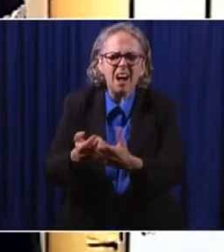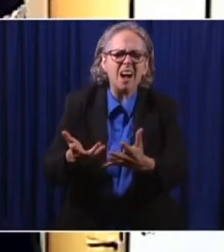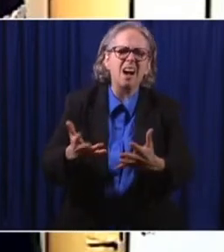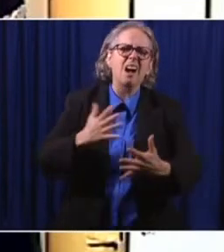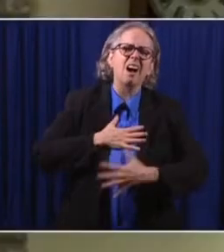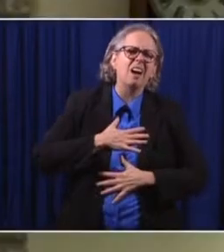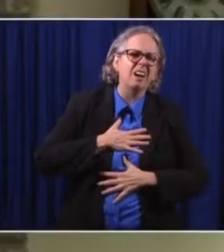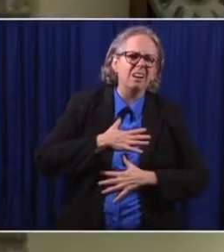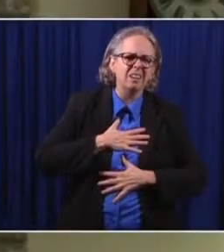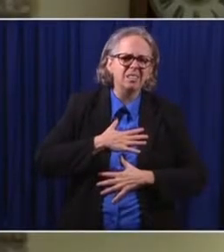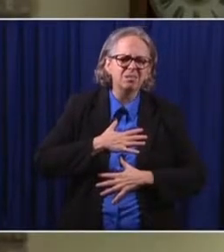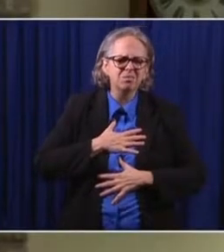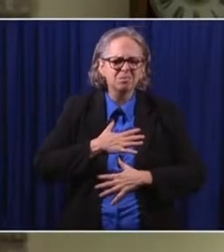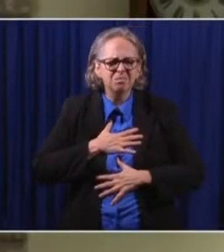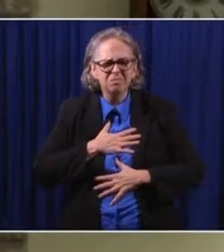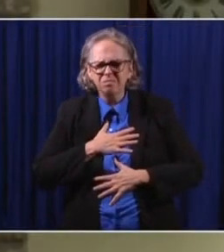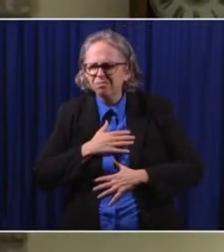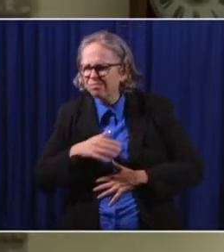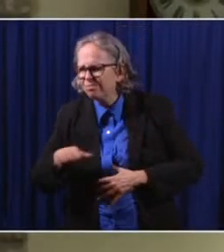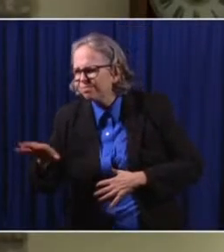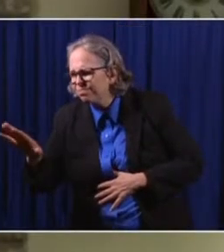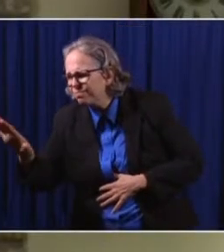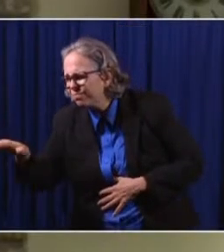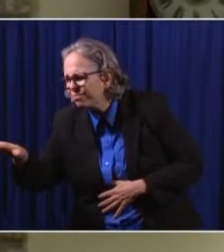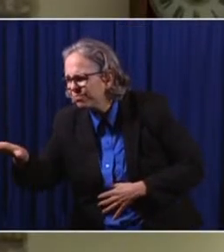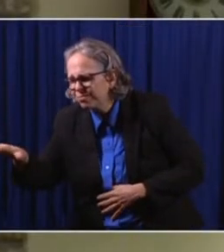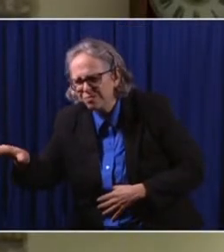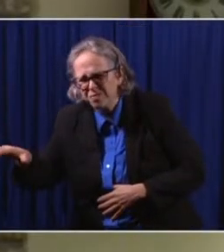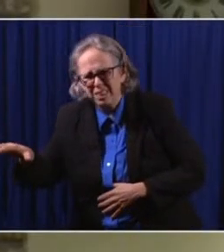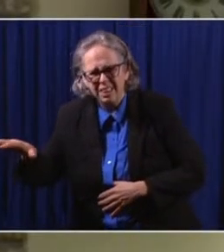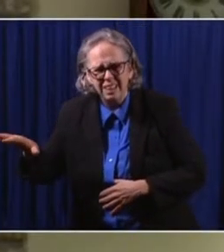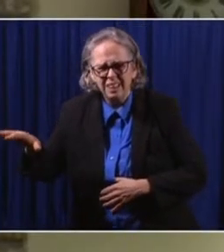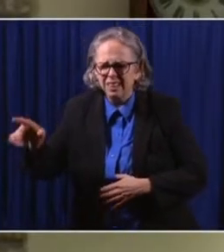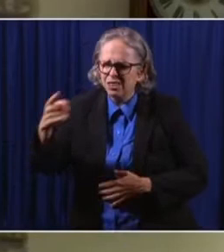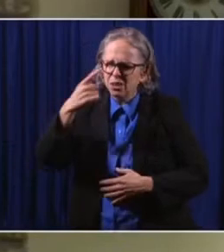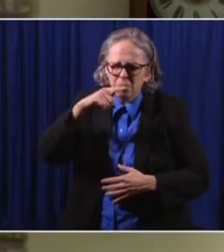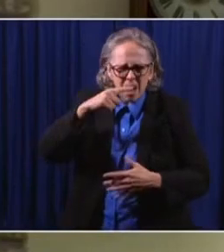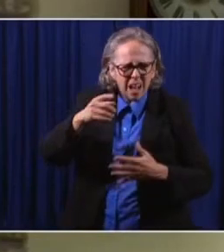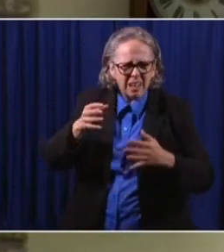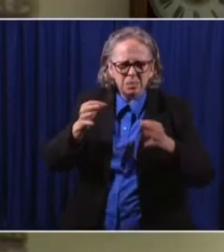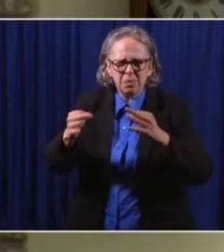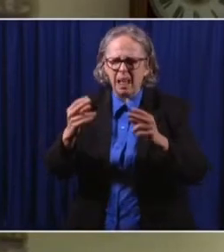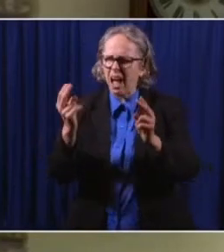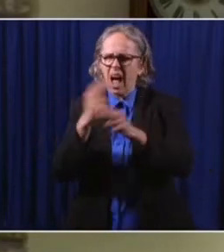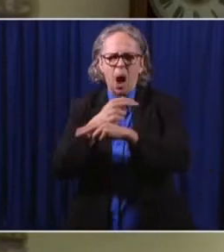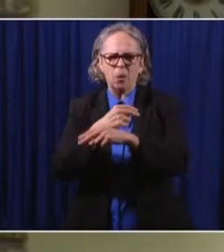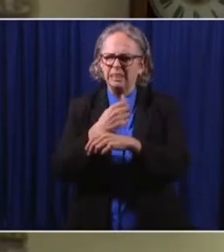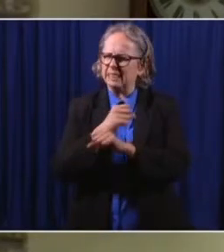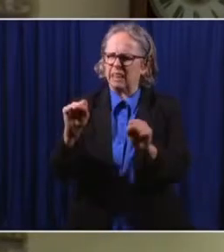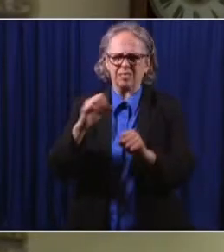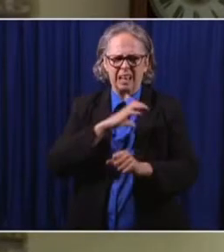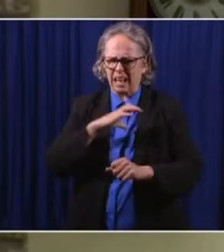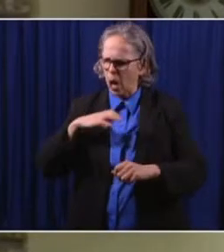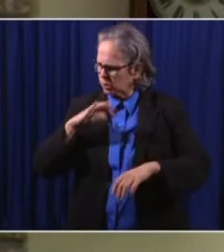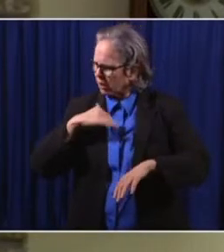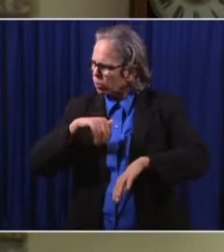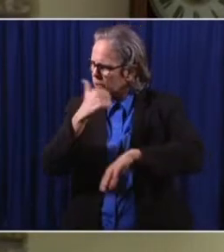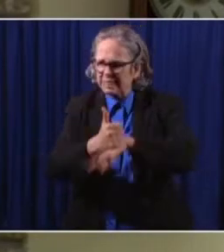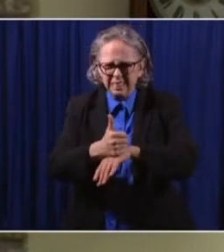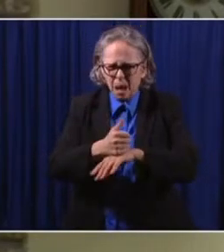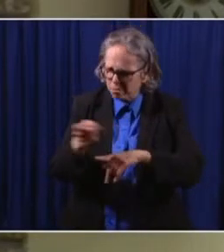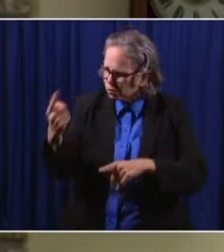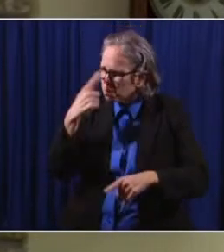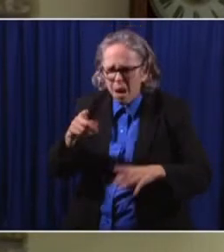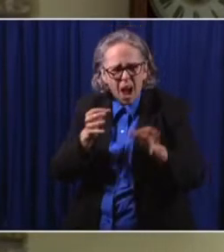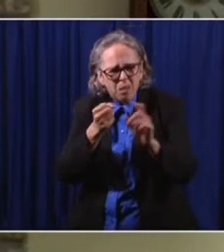Colonel, talk to me a little bit about, and to our viewers, a little bit about the Highway Safety Council that we're going to be creating by executive order,